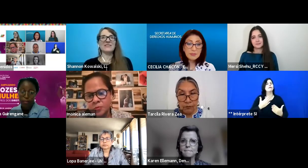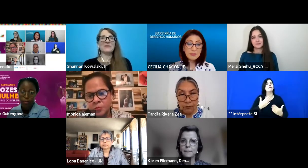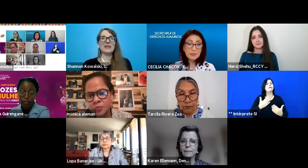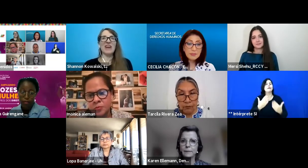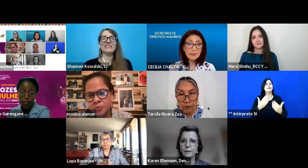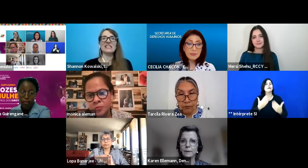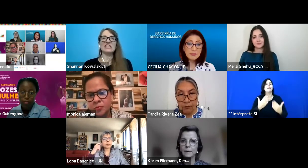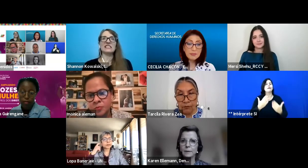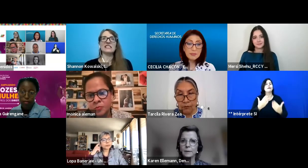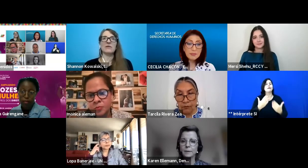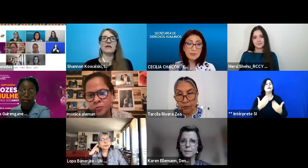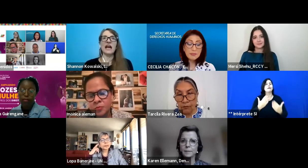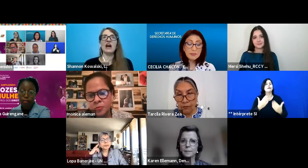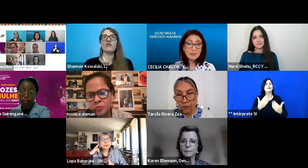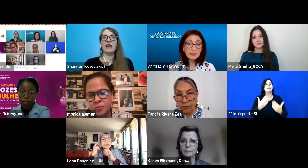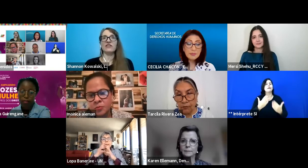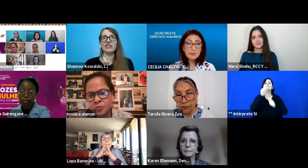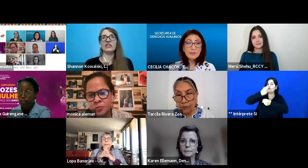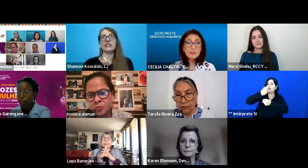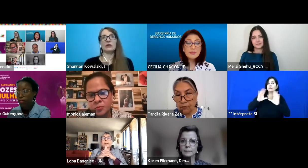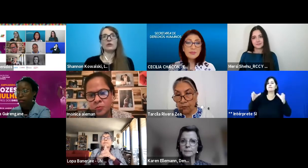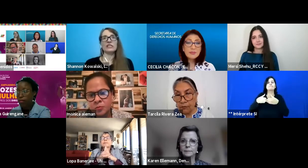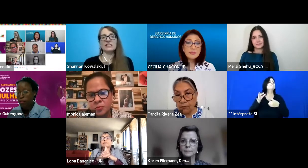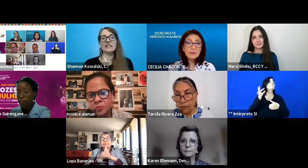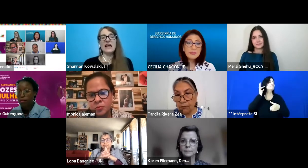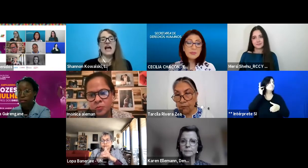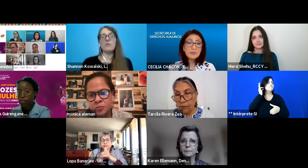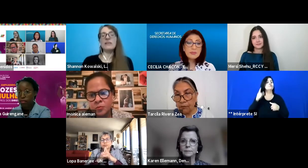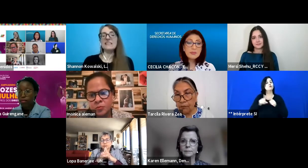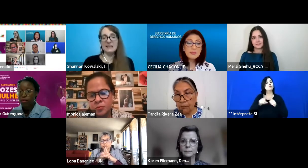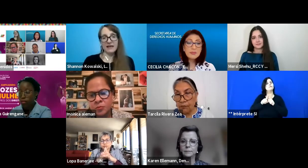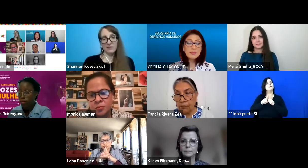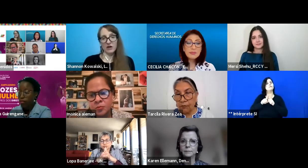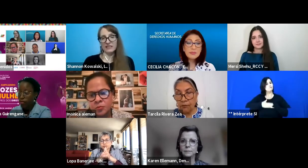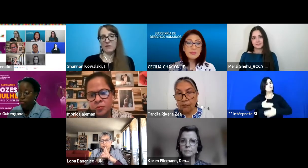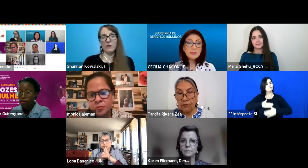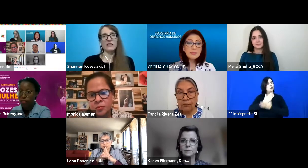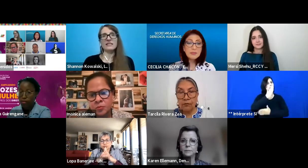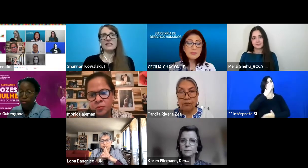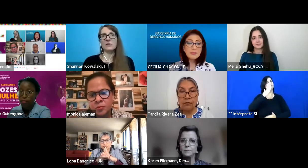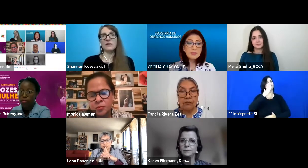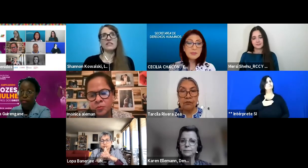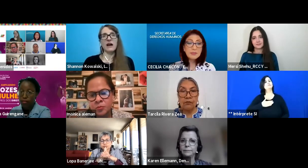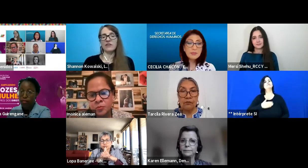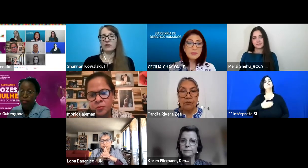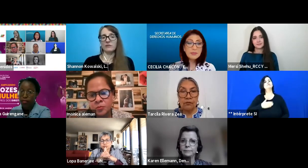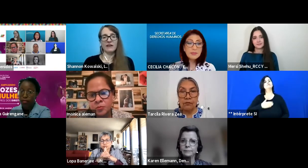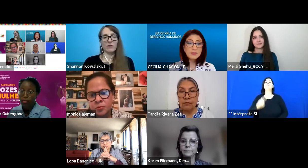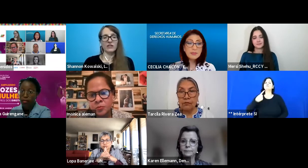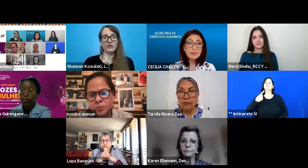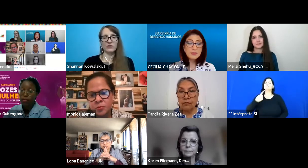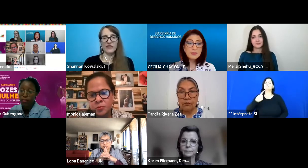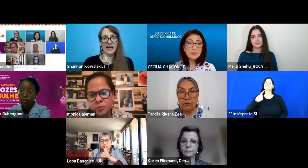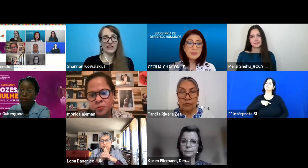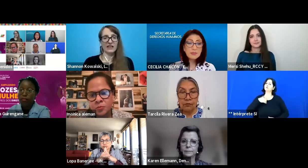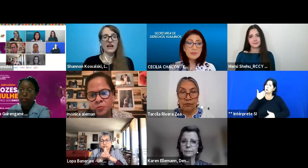challenging conversations around the agreed conclusions, and we didn't make the progress that we wanted to see, so we still have a huge amount of work